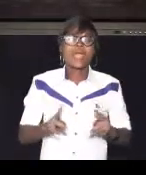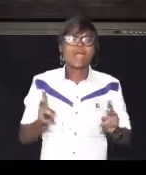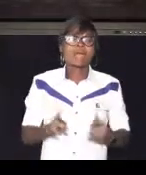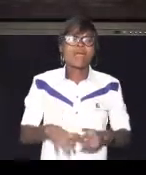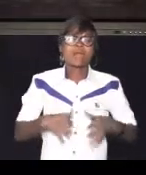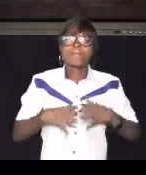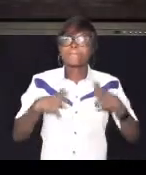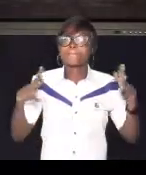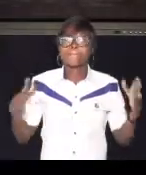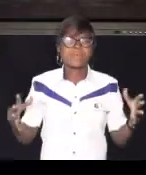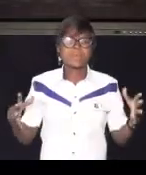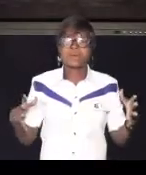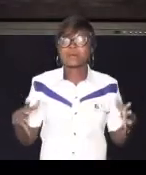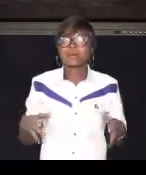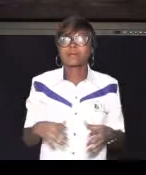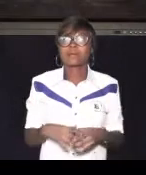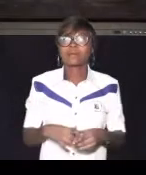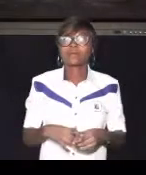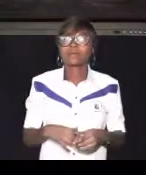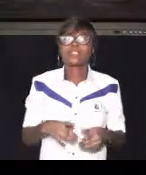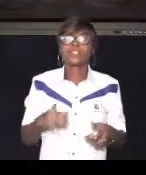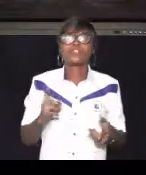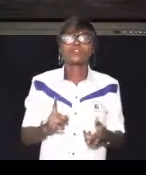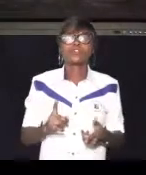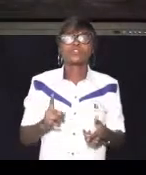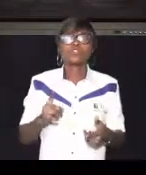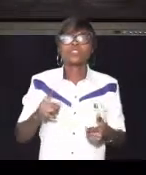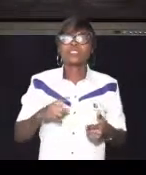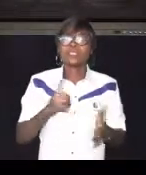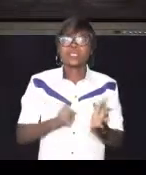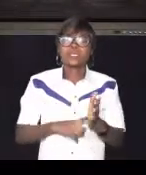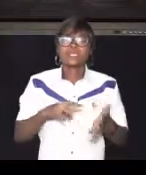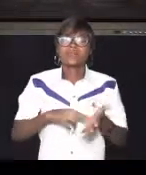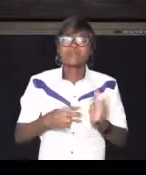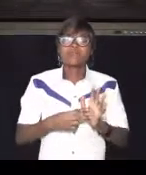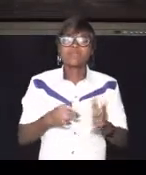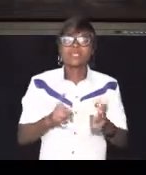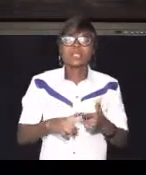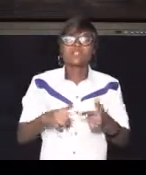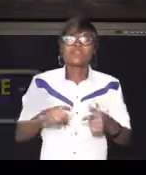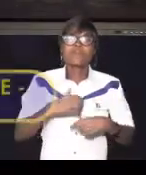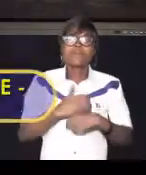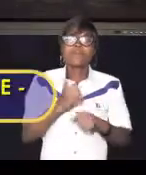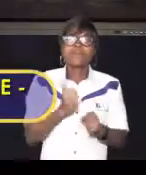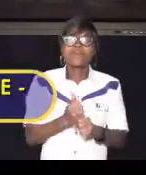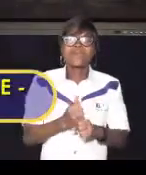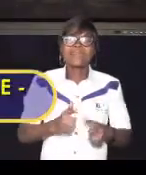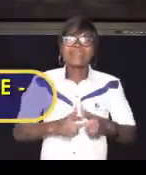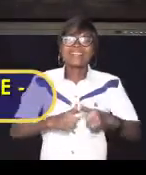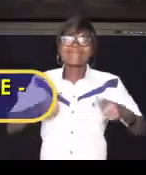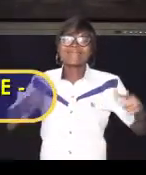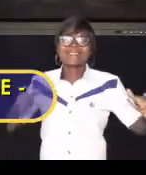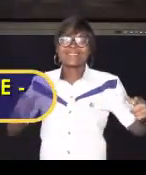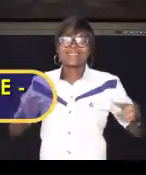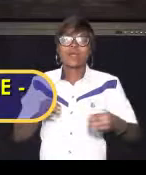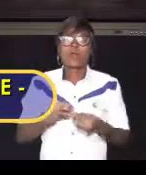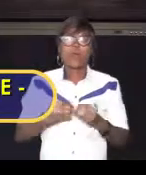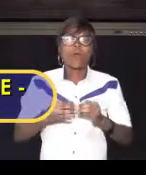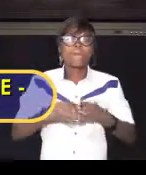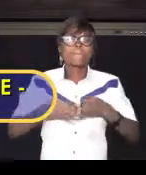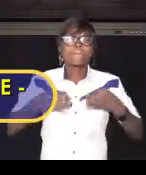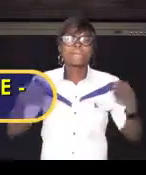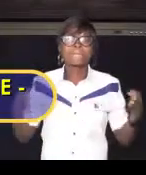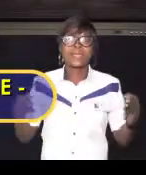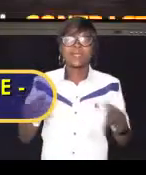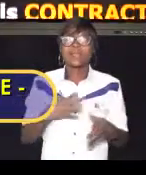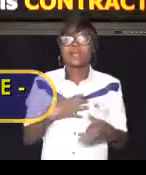extensive. To expand means to become or make larger or more